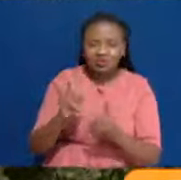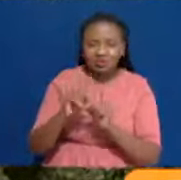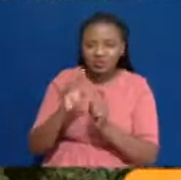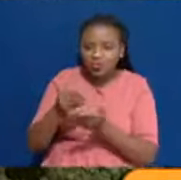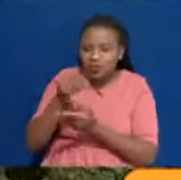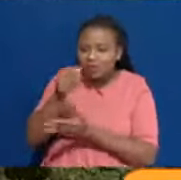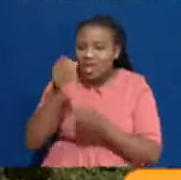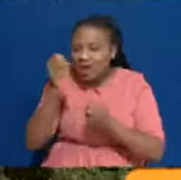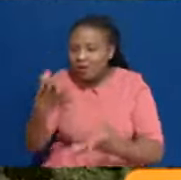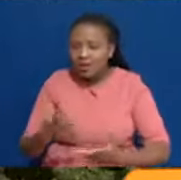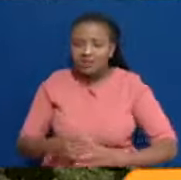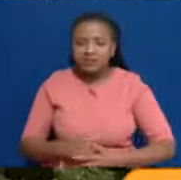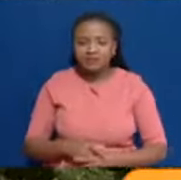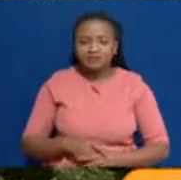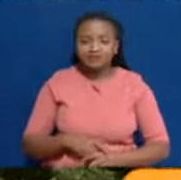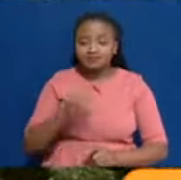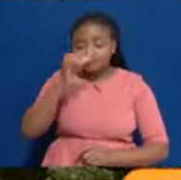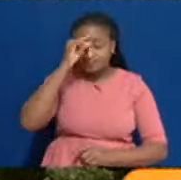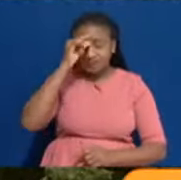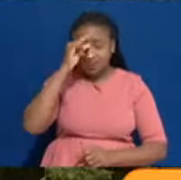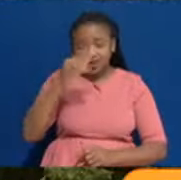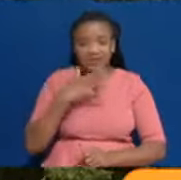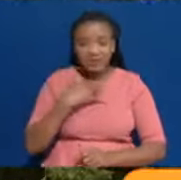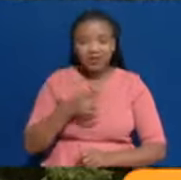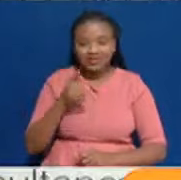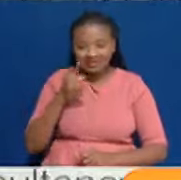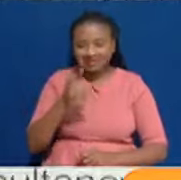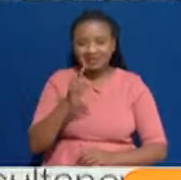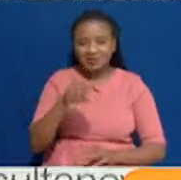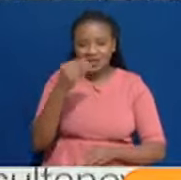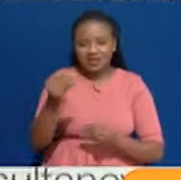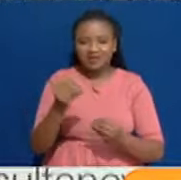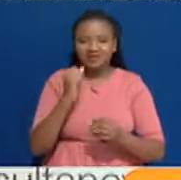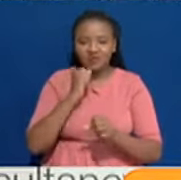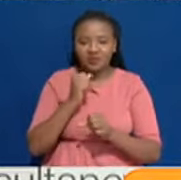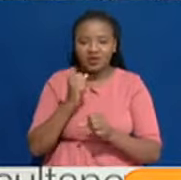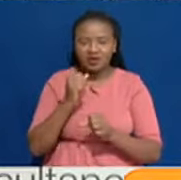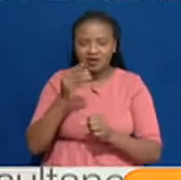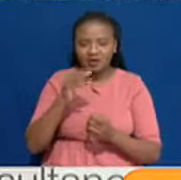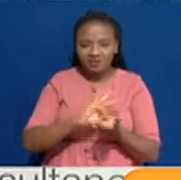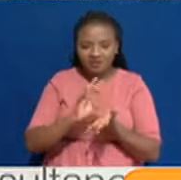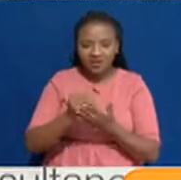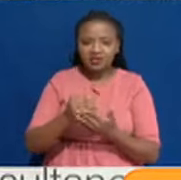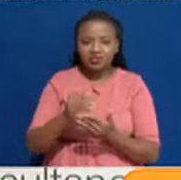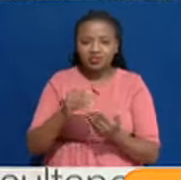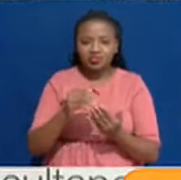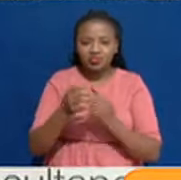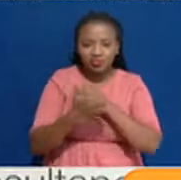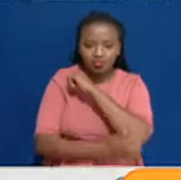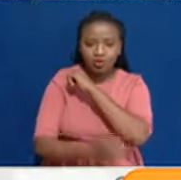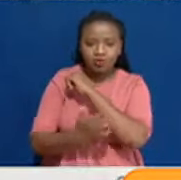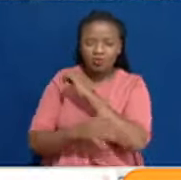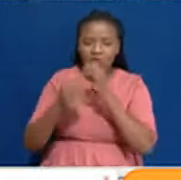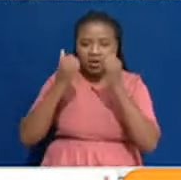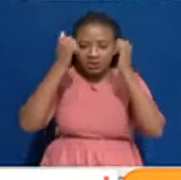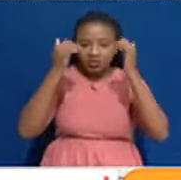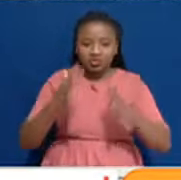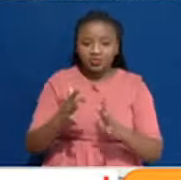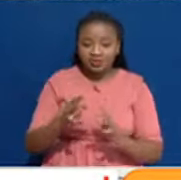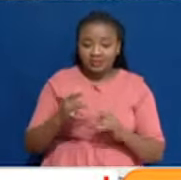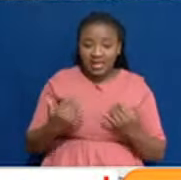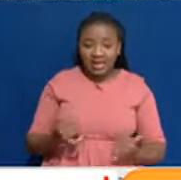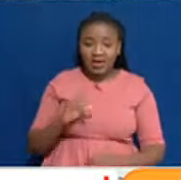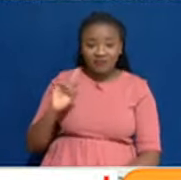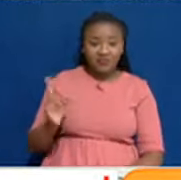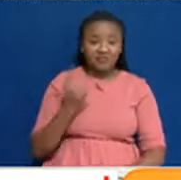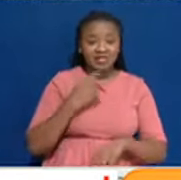on making this level of education affordable for the needy. For the first time, students whose households are at the